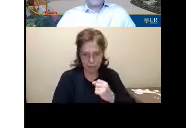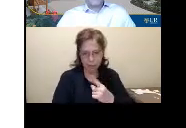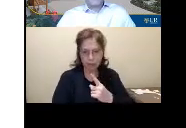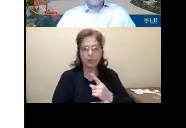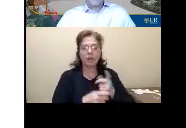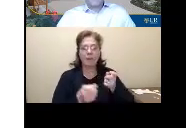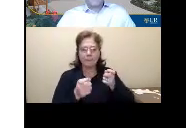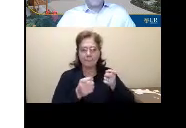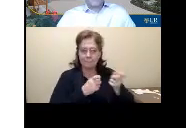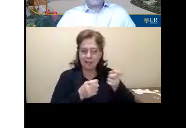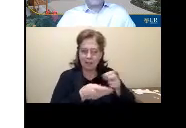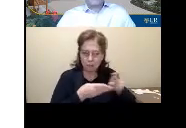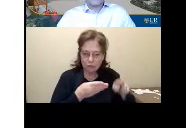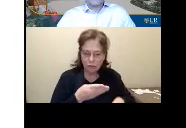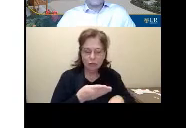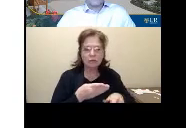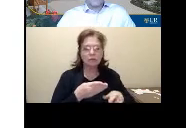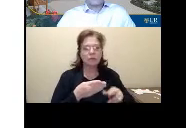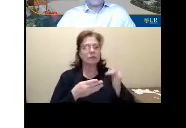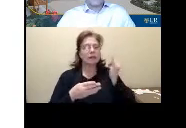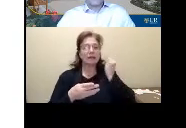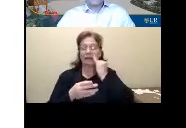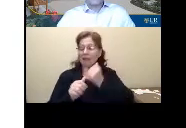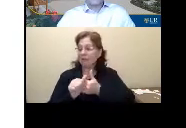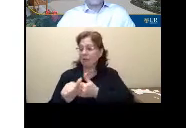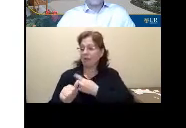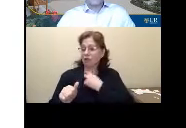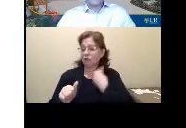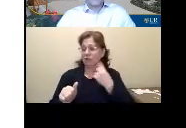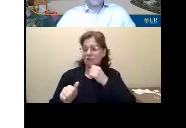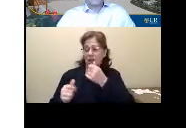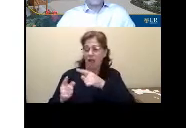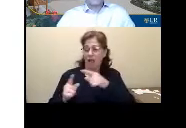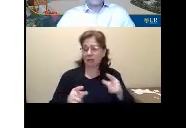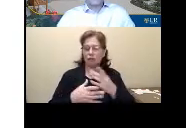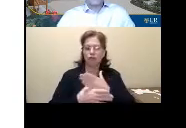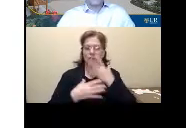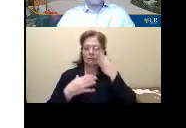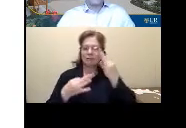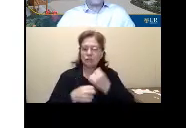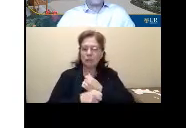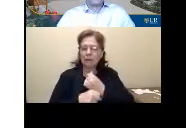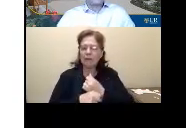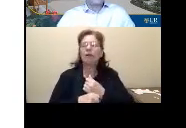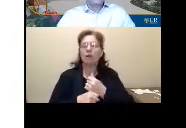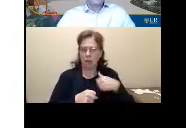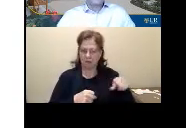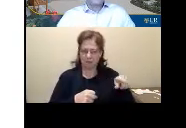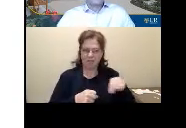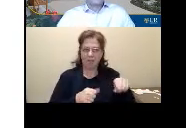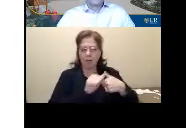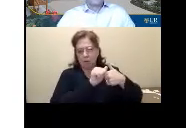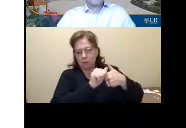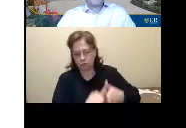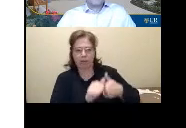and eliminating any compliance risk of not performing those shared decision-making visits properly.